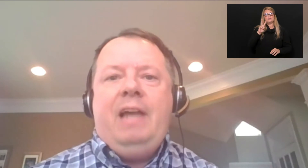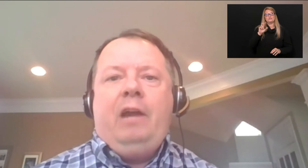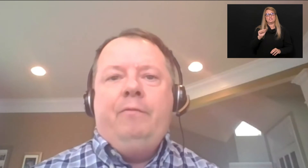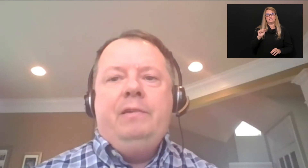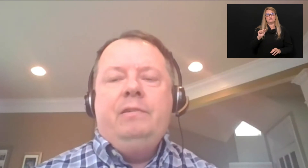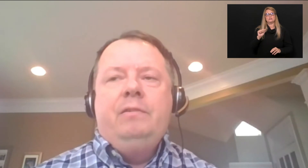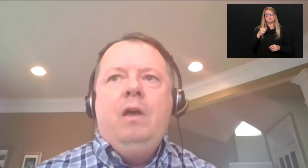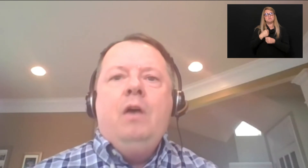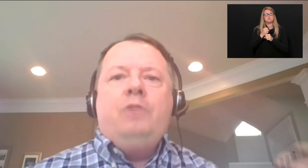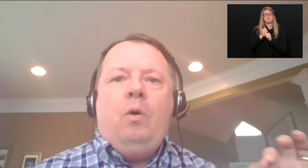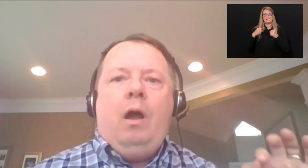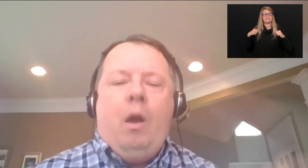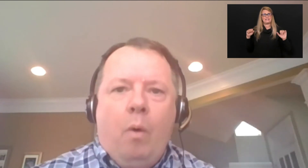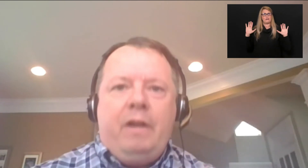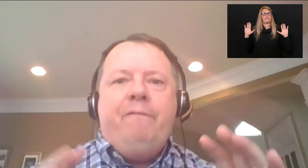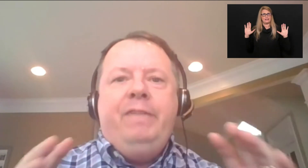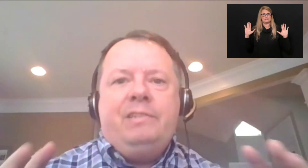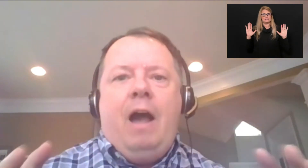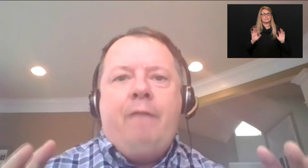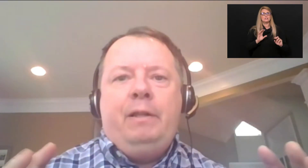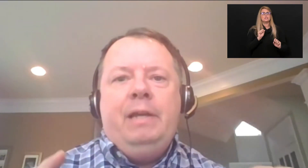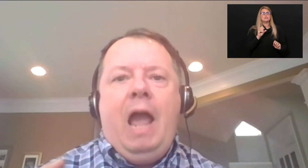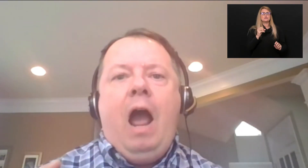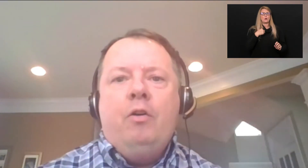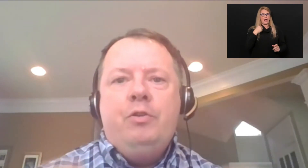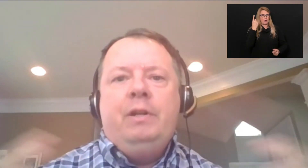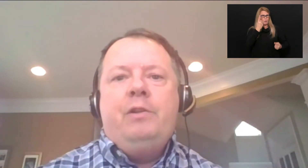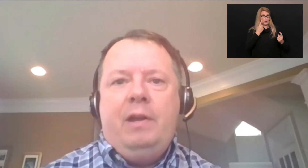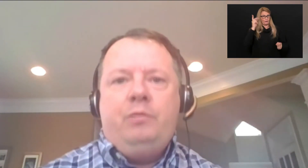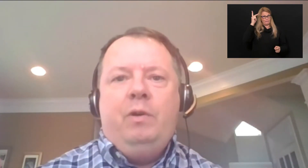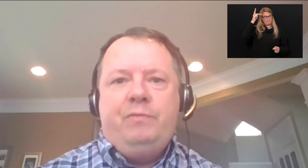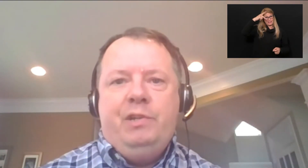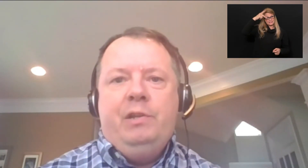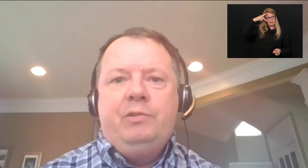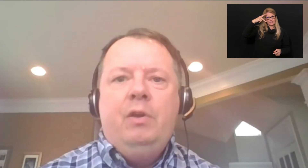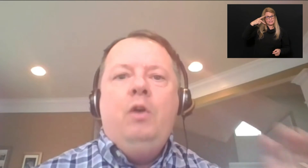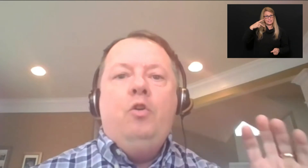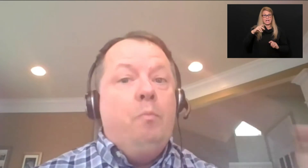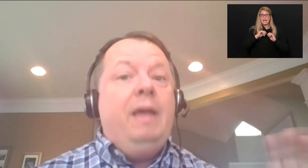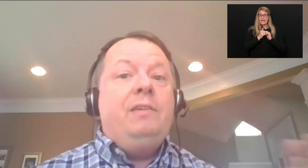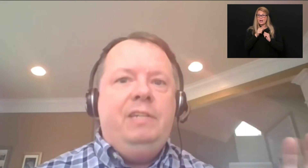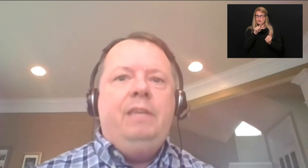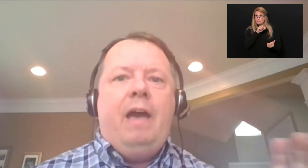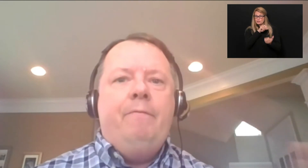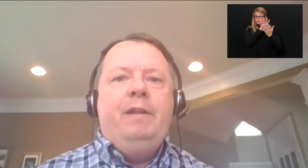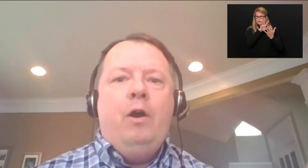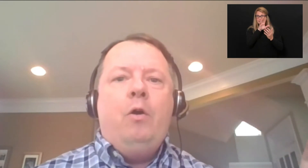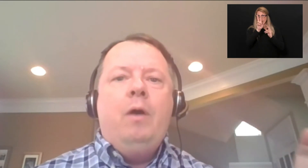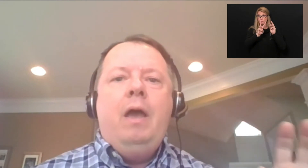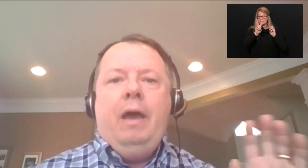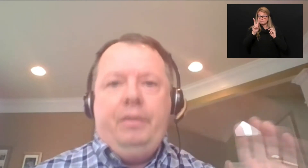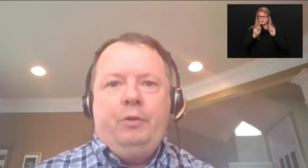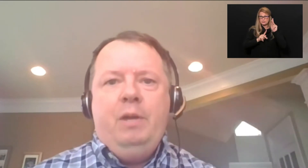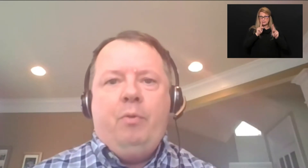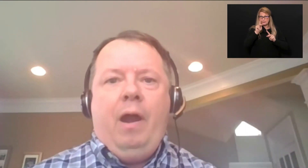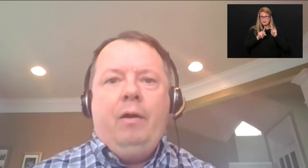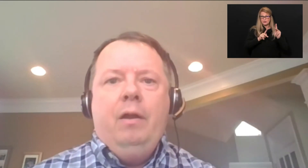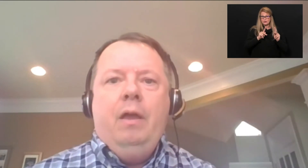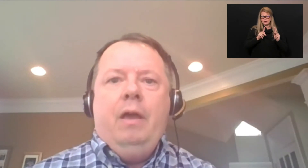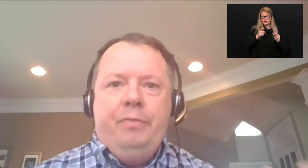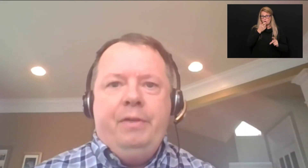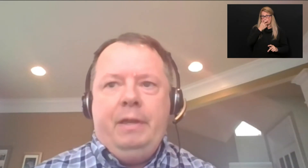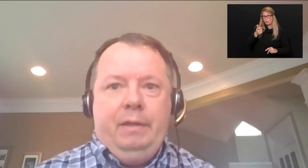make sacrifices. So I wonder philosophically how you can address West Virginians who may see that video at the